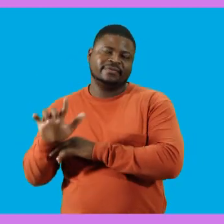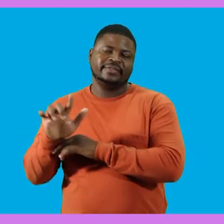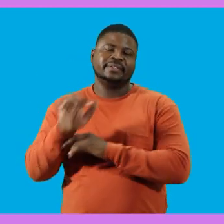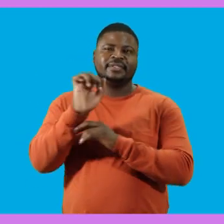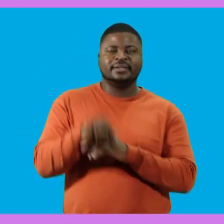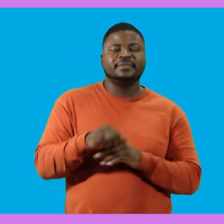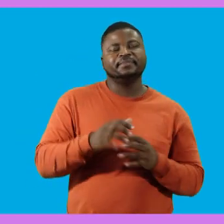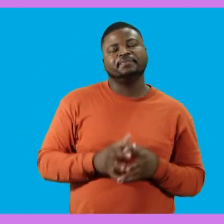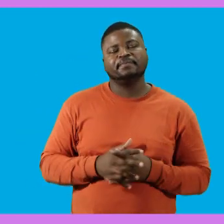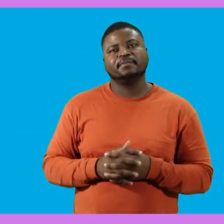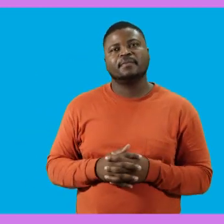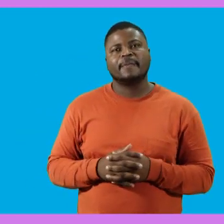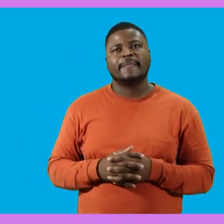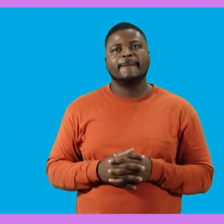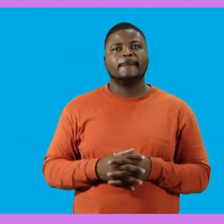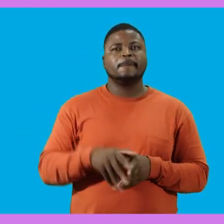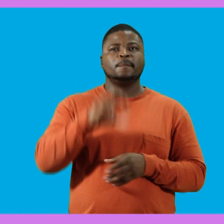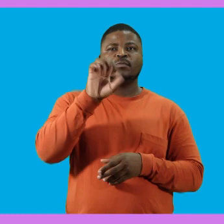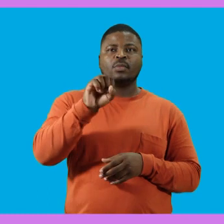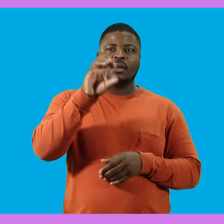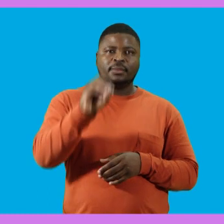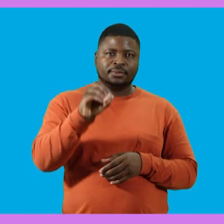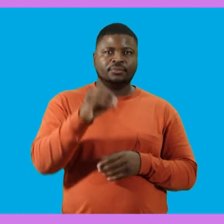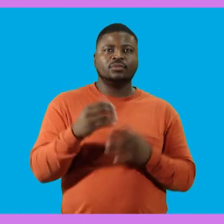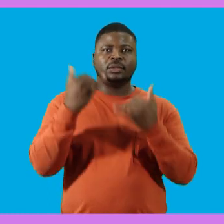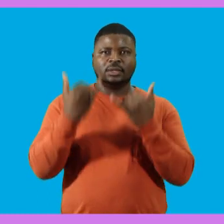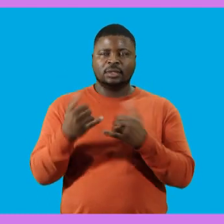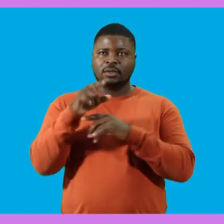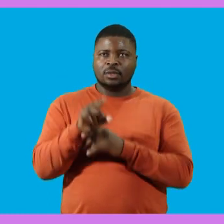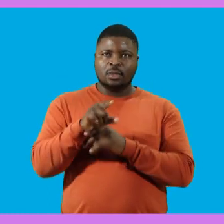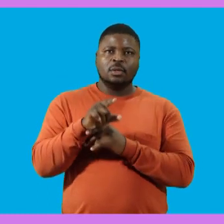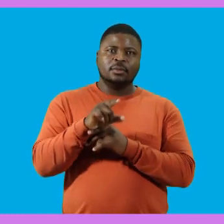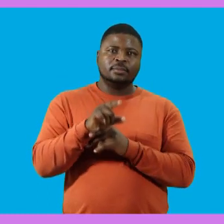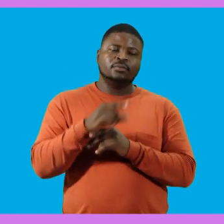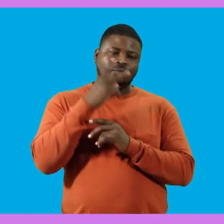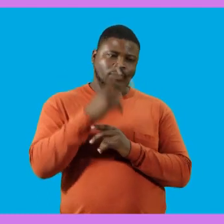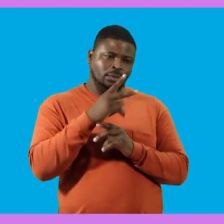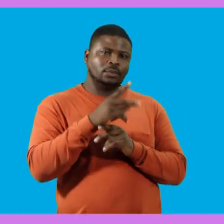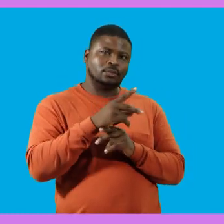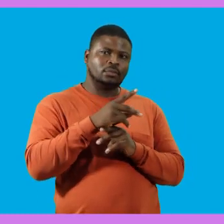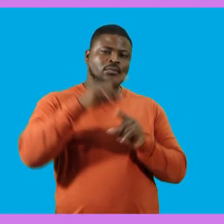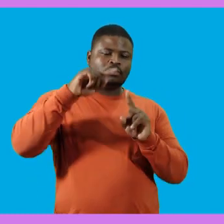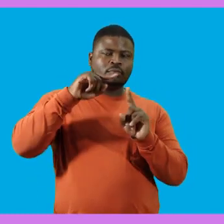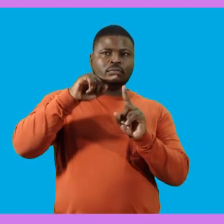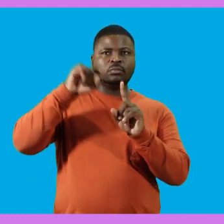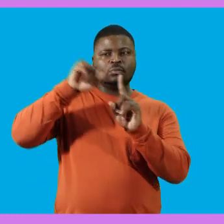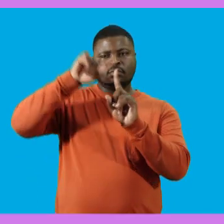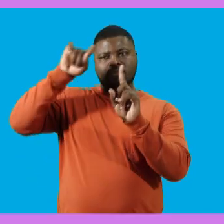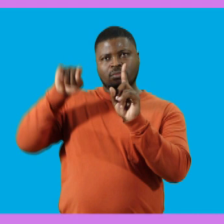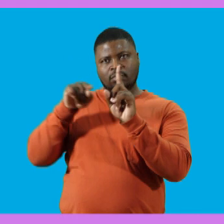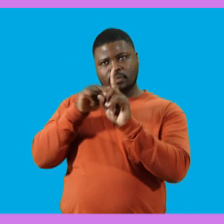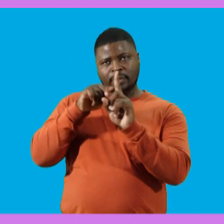12,57 meters. So now if we look at the whole thing, it's going to be my perimeter